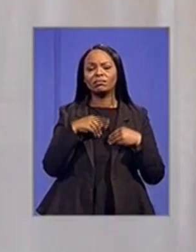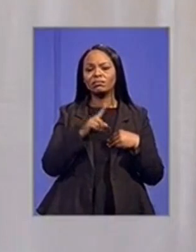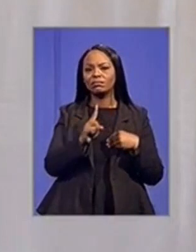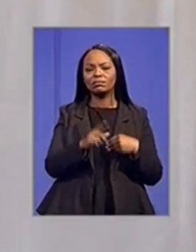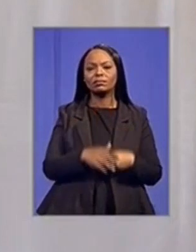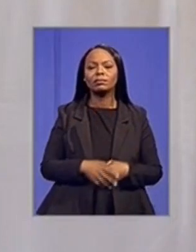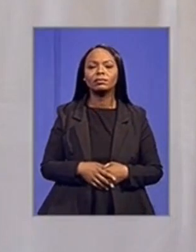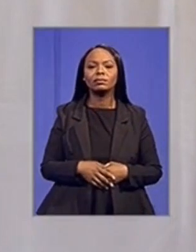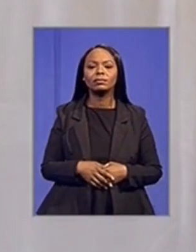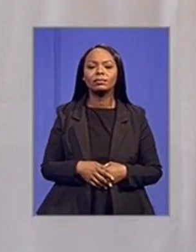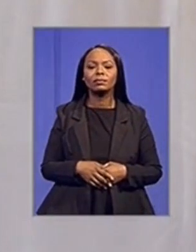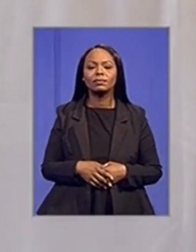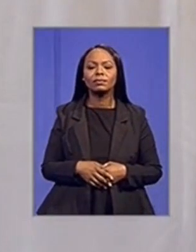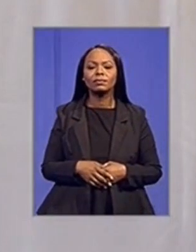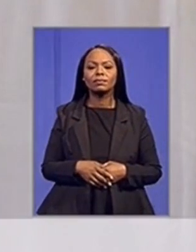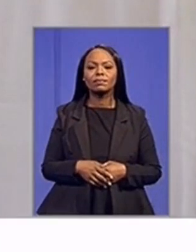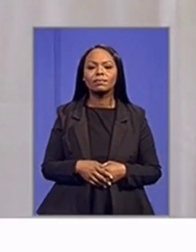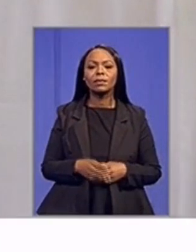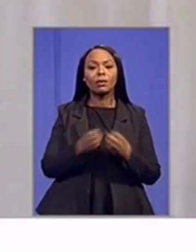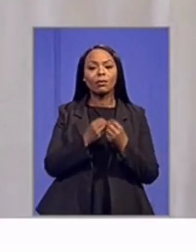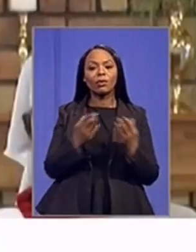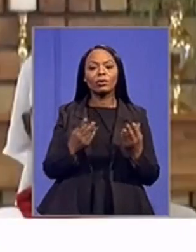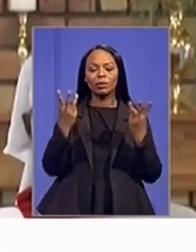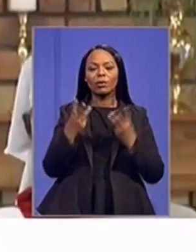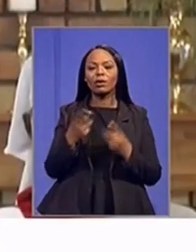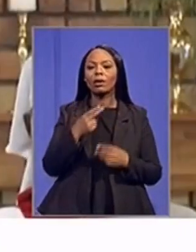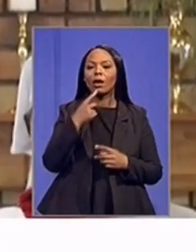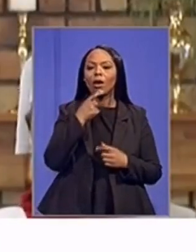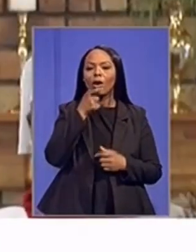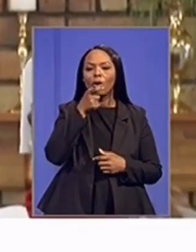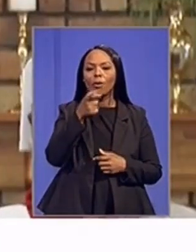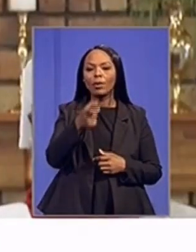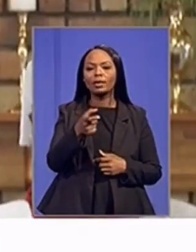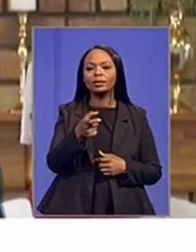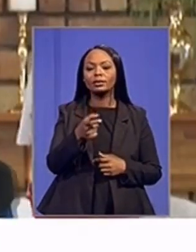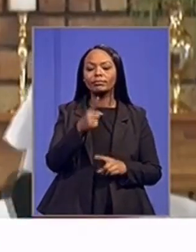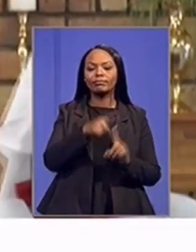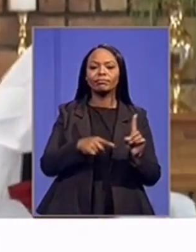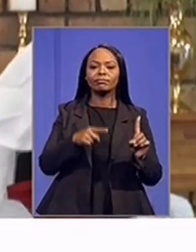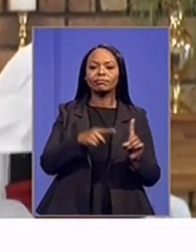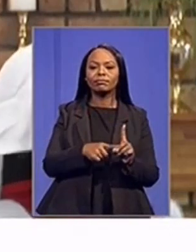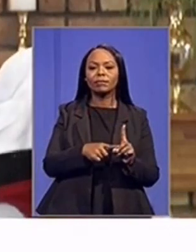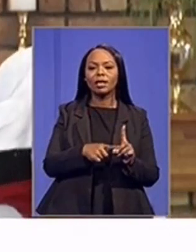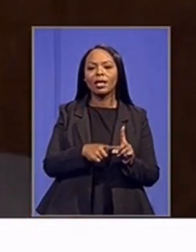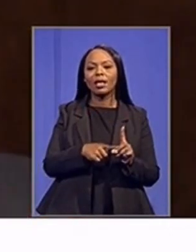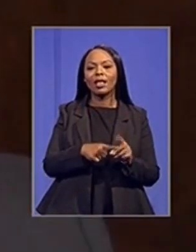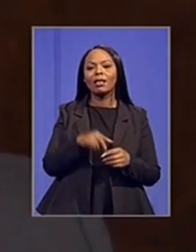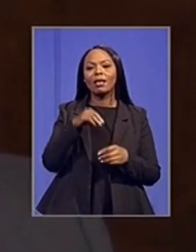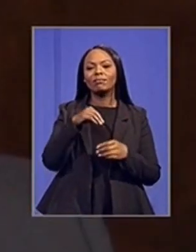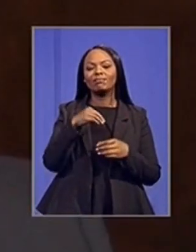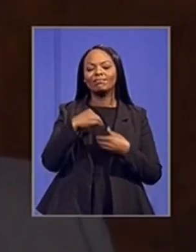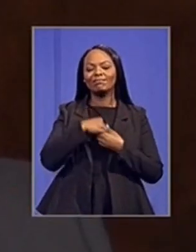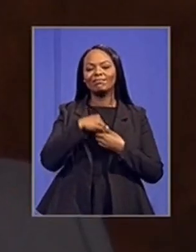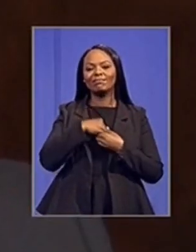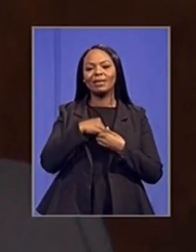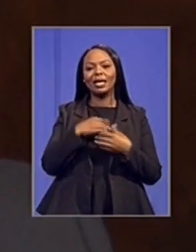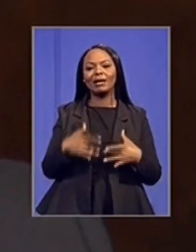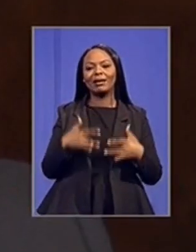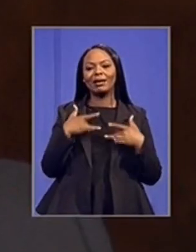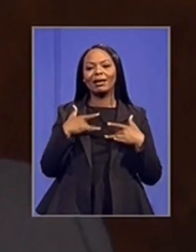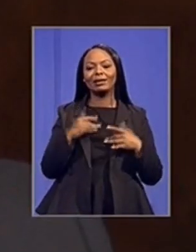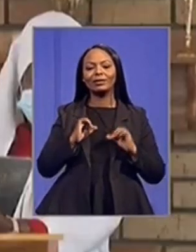Dibui tsohle di boletse hore Archbishop Tutu ke motho ya neng a nehetse bophelo ba hae ntshetsopeleng ya botho. Ba boletse hape hore